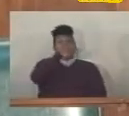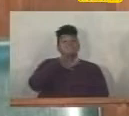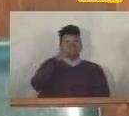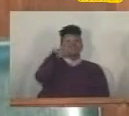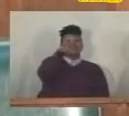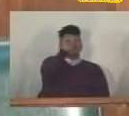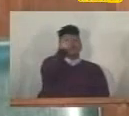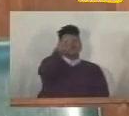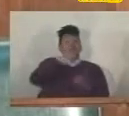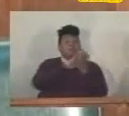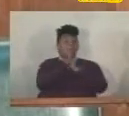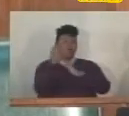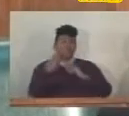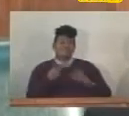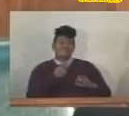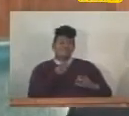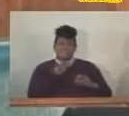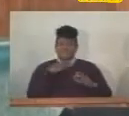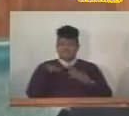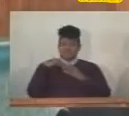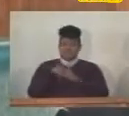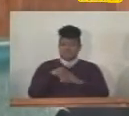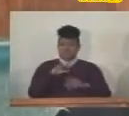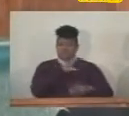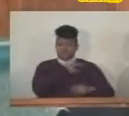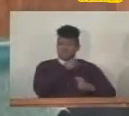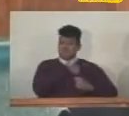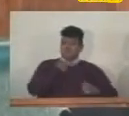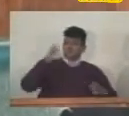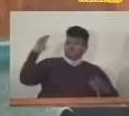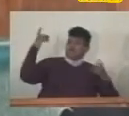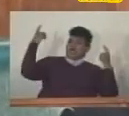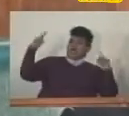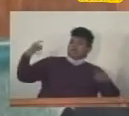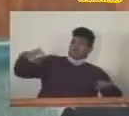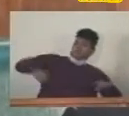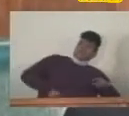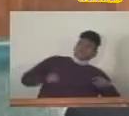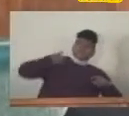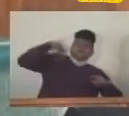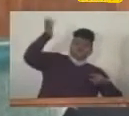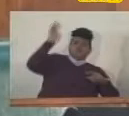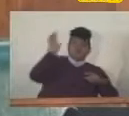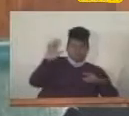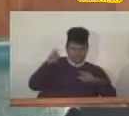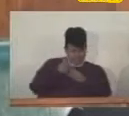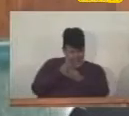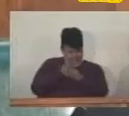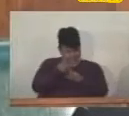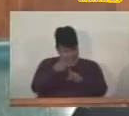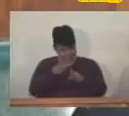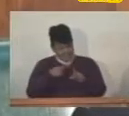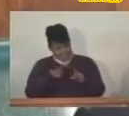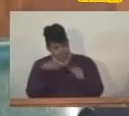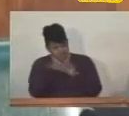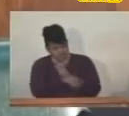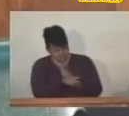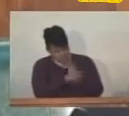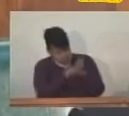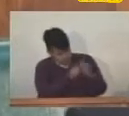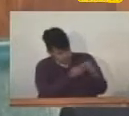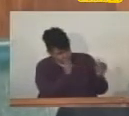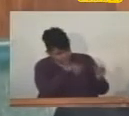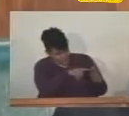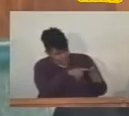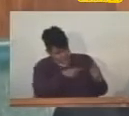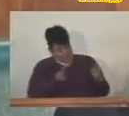argue, I'm a victim of the criminals, a measure has been put in to deal with that,